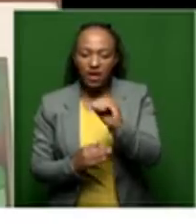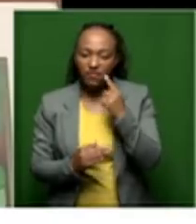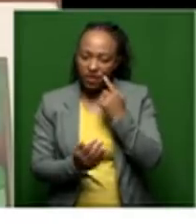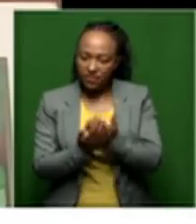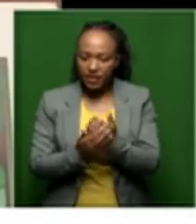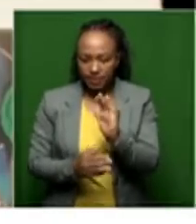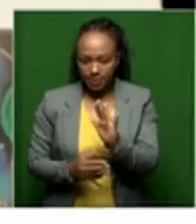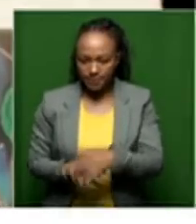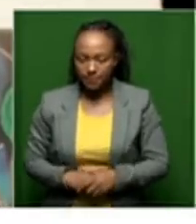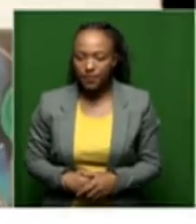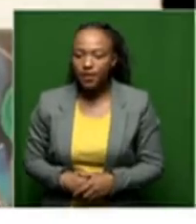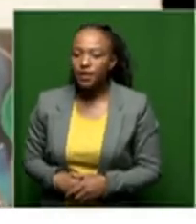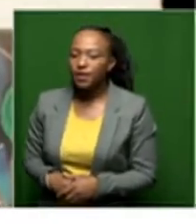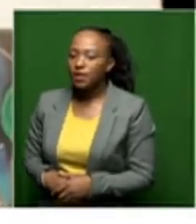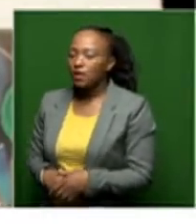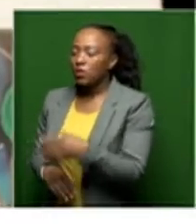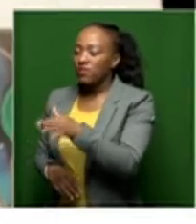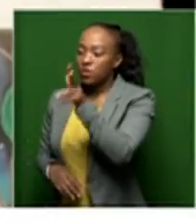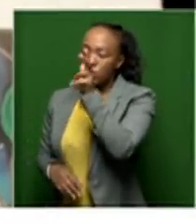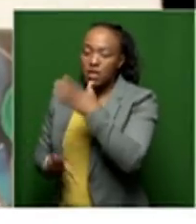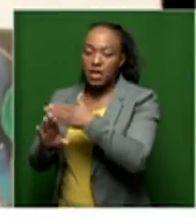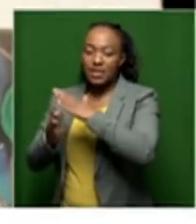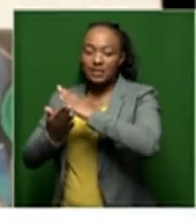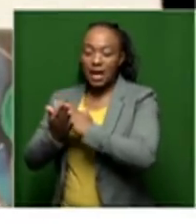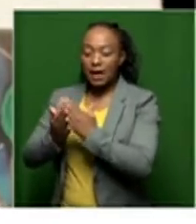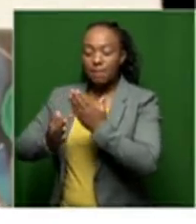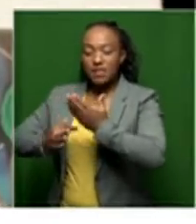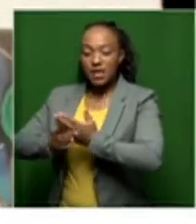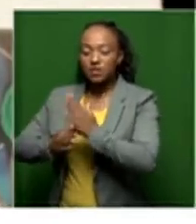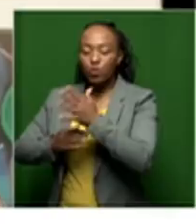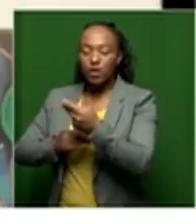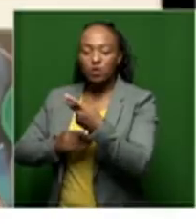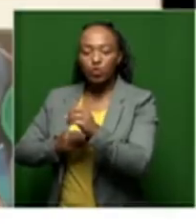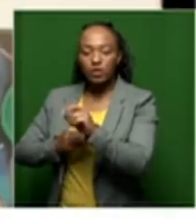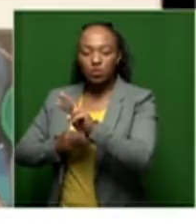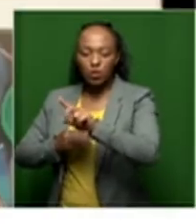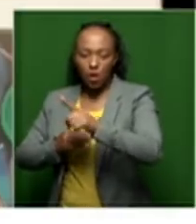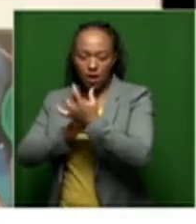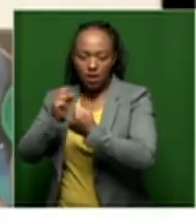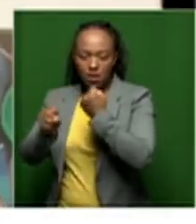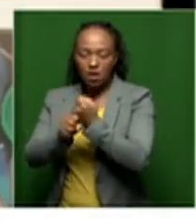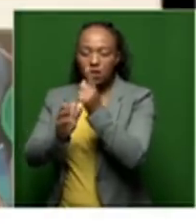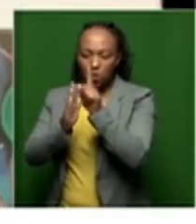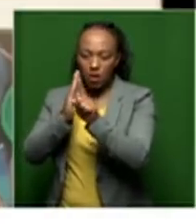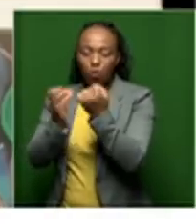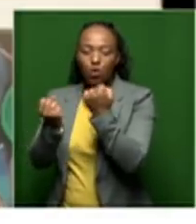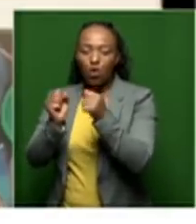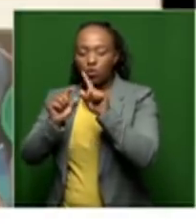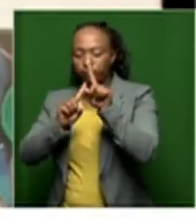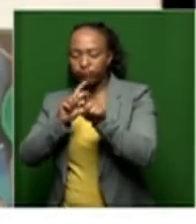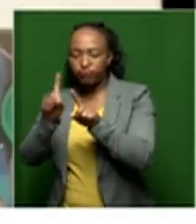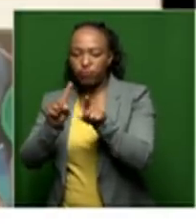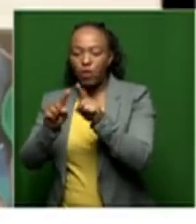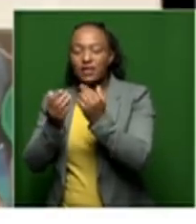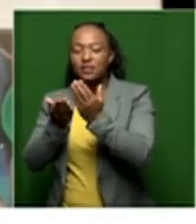Yeah, I mean, we're hearing about these other cases that could be on the roll, as you say, in 2021, revealing 14 separate